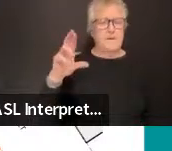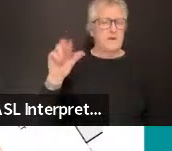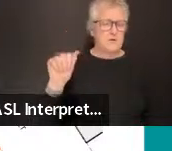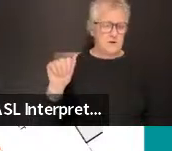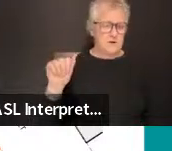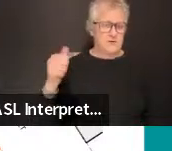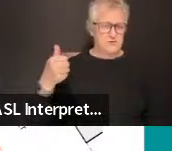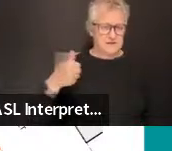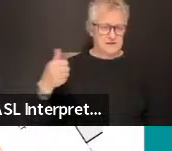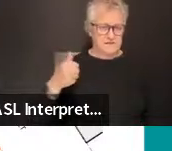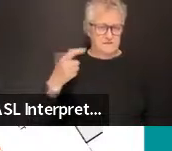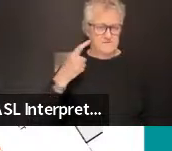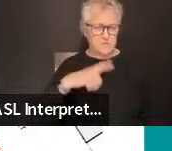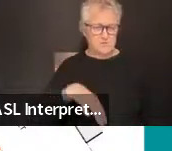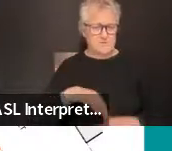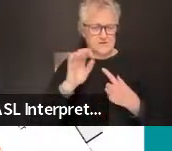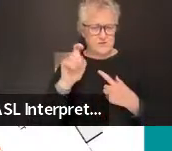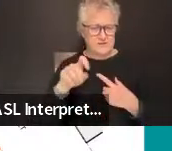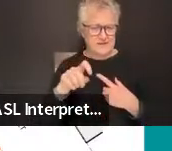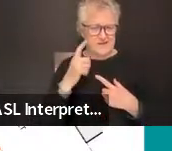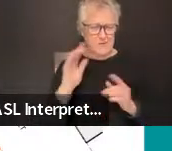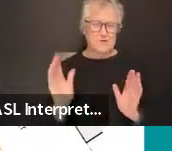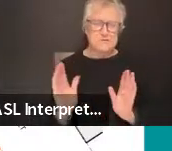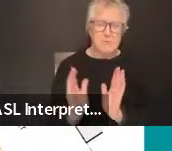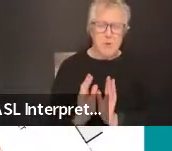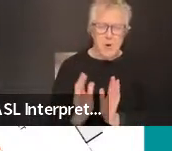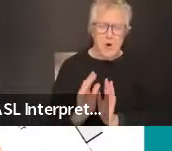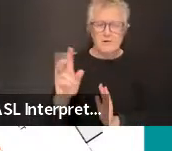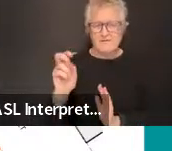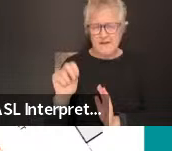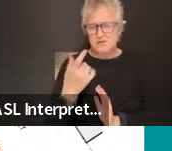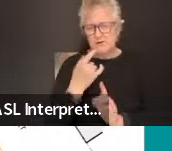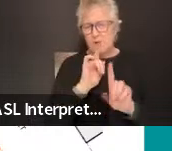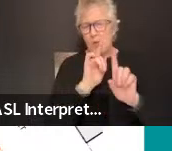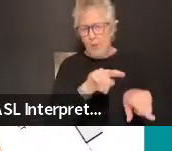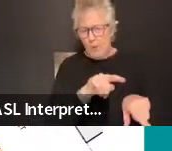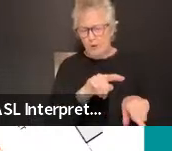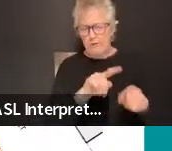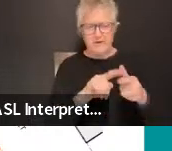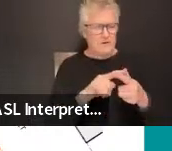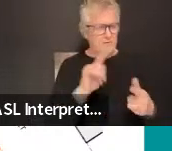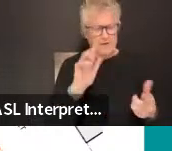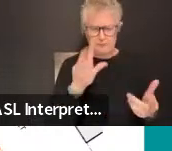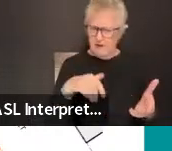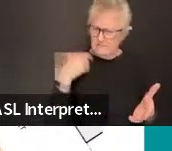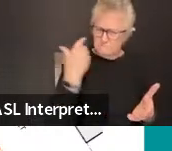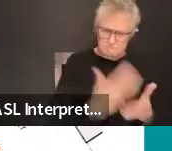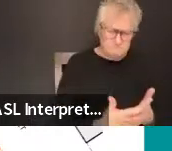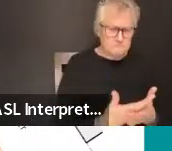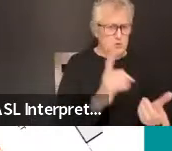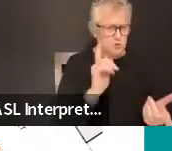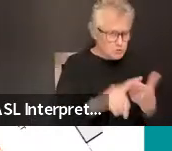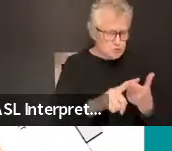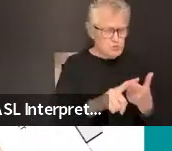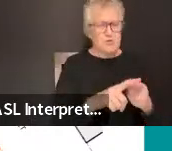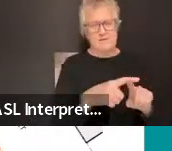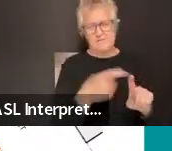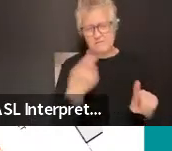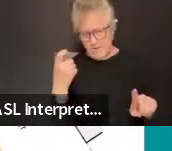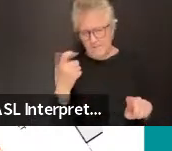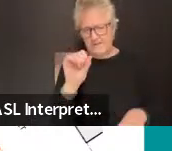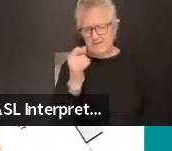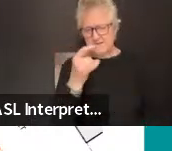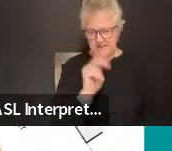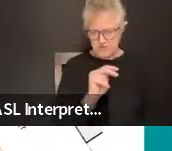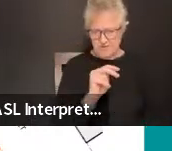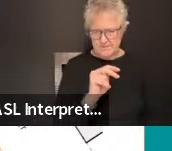need calling, smaller vans that you can order up and they take you right to and from the station. And then across from there, there's a